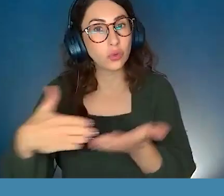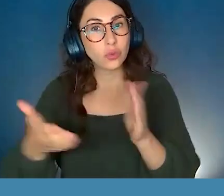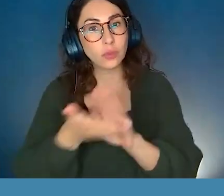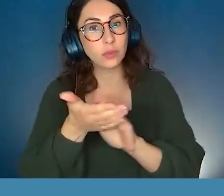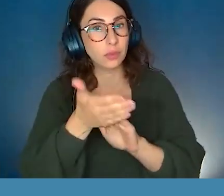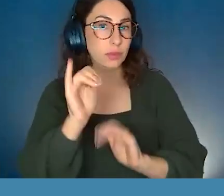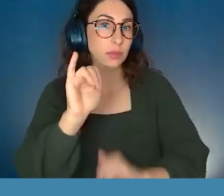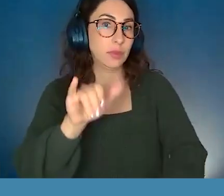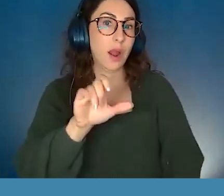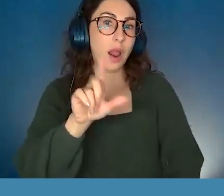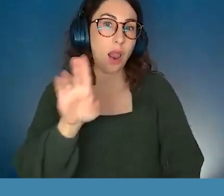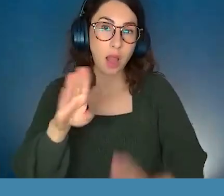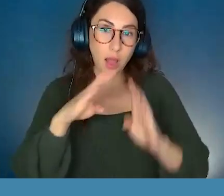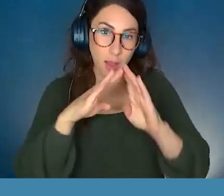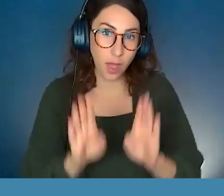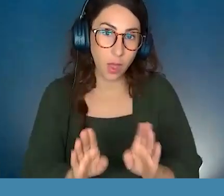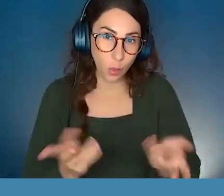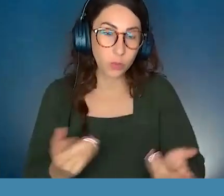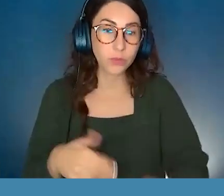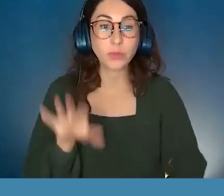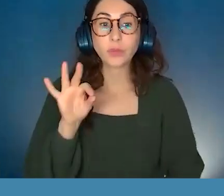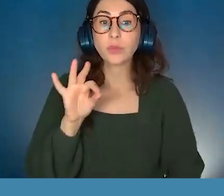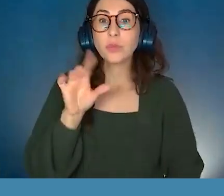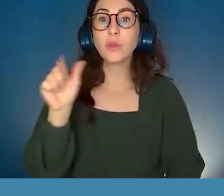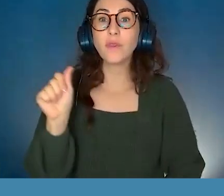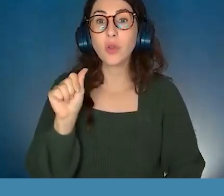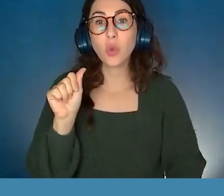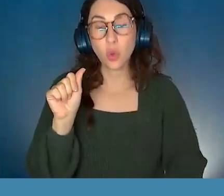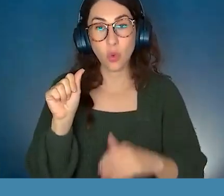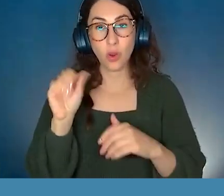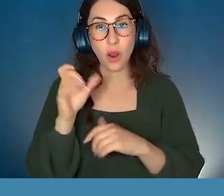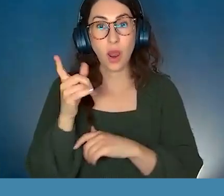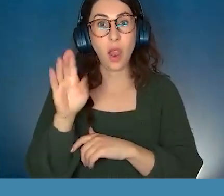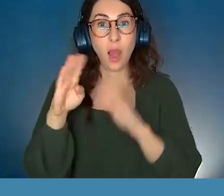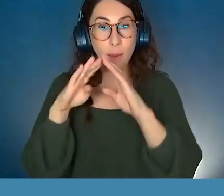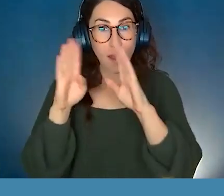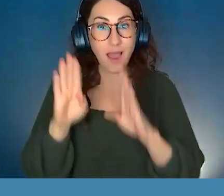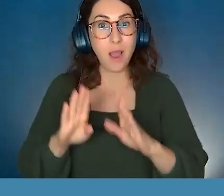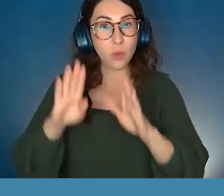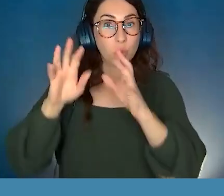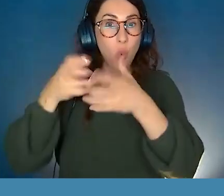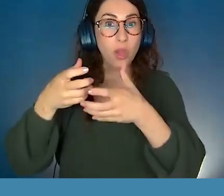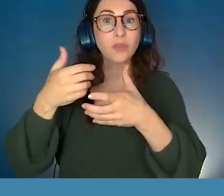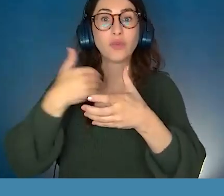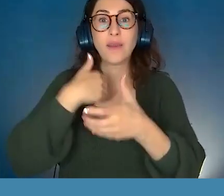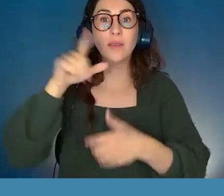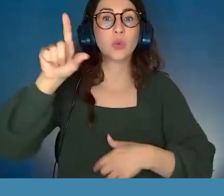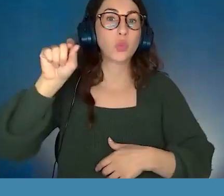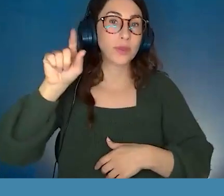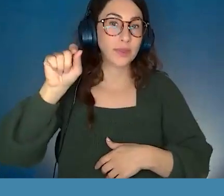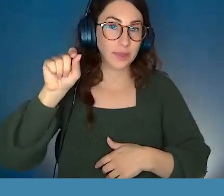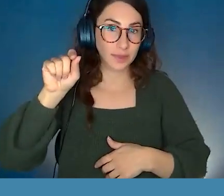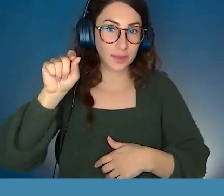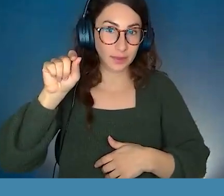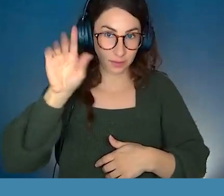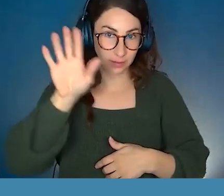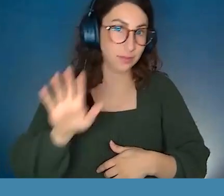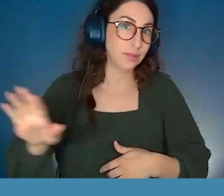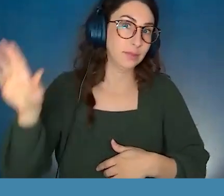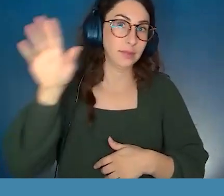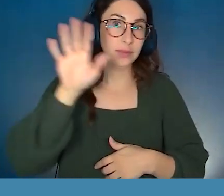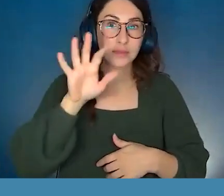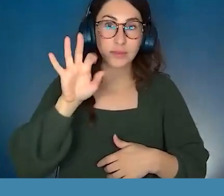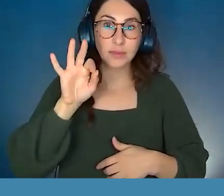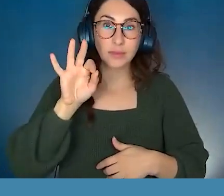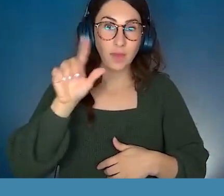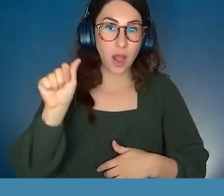the clubhouse. So the Florida Clubhouse Coalition is made up of 20 clubhouses throughout the state of Florida. And